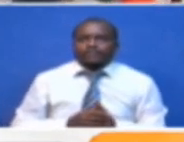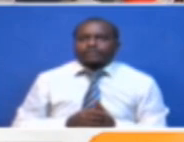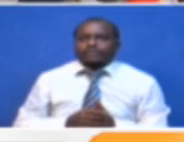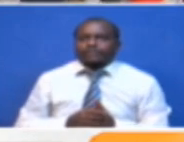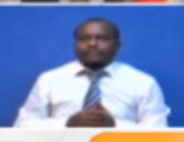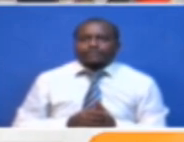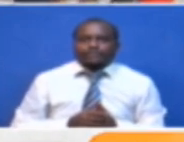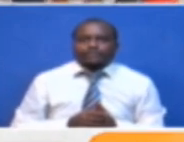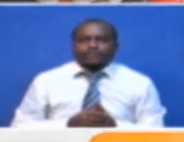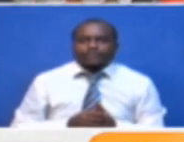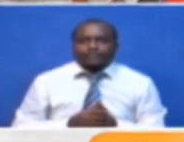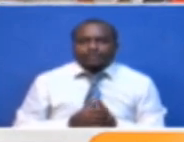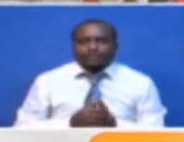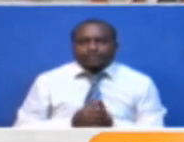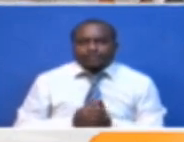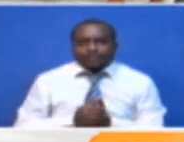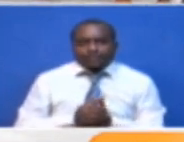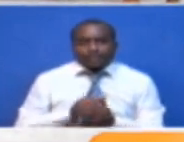okay? Yes.